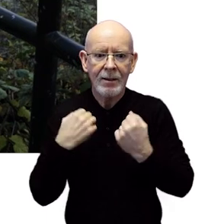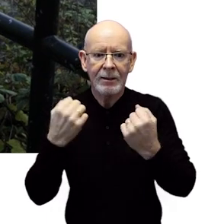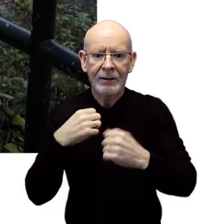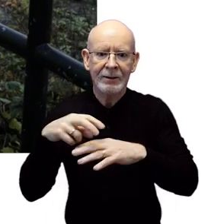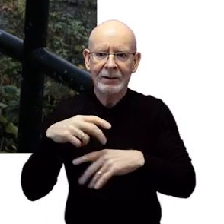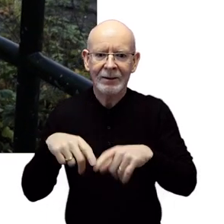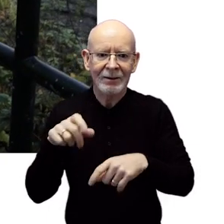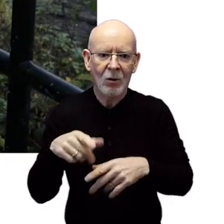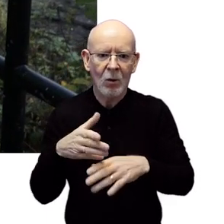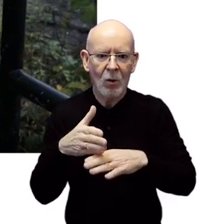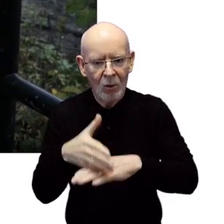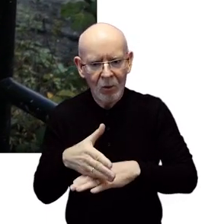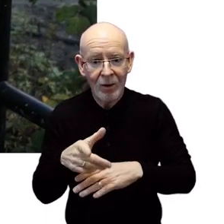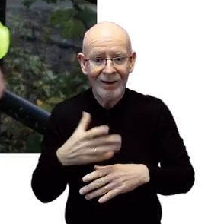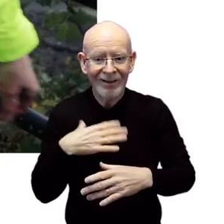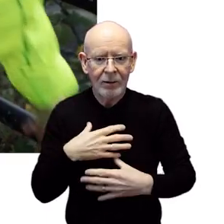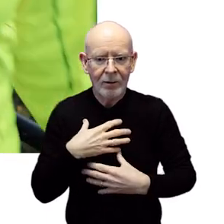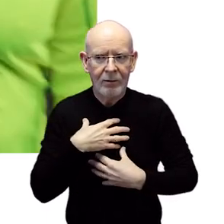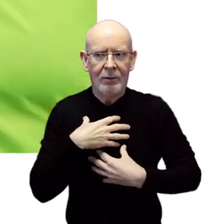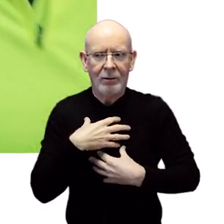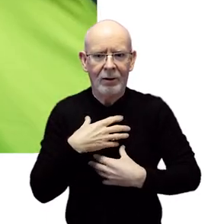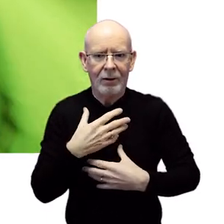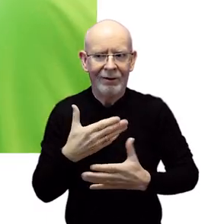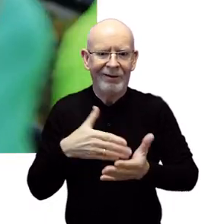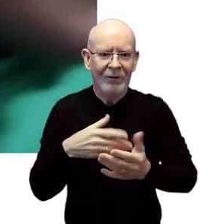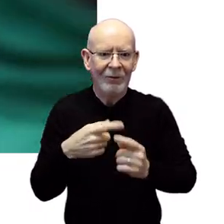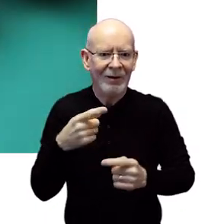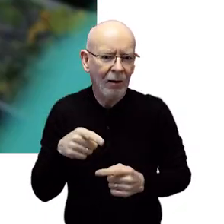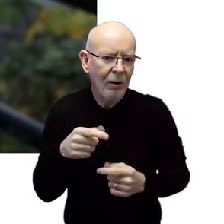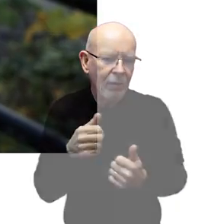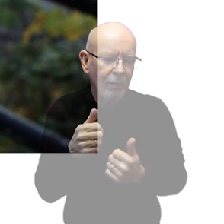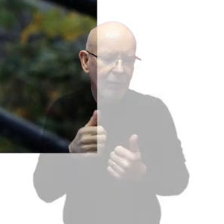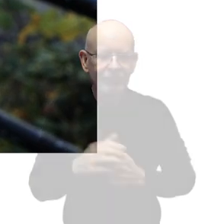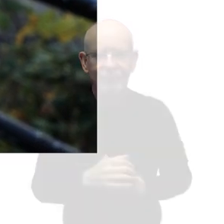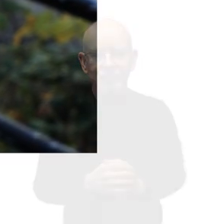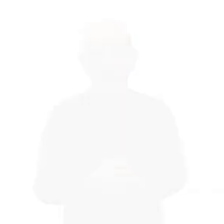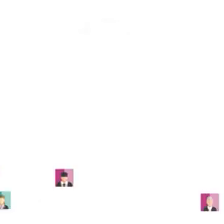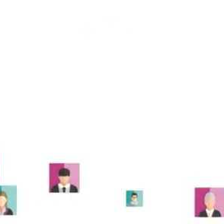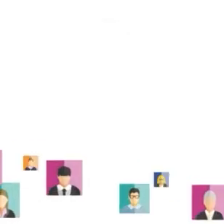as we are less likely to use our short-acting, quick-tiring accessory muscles.